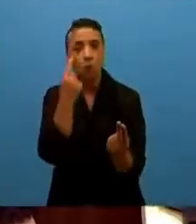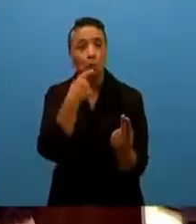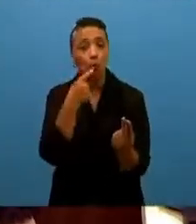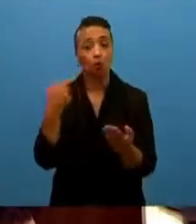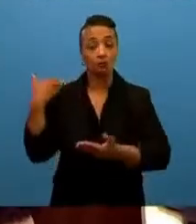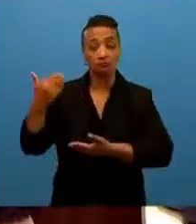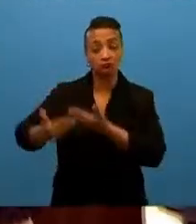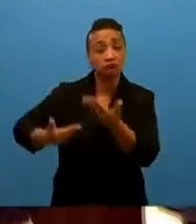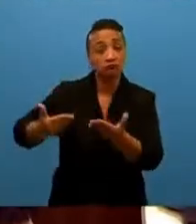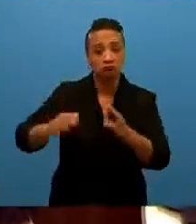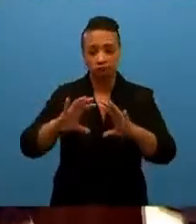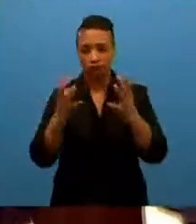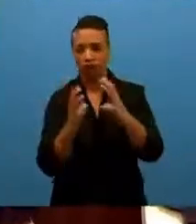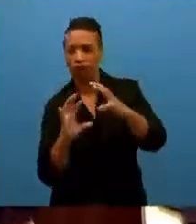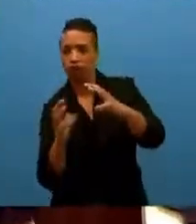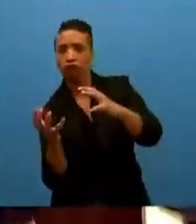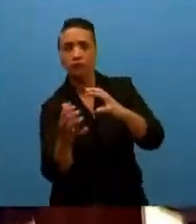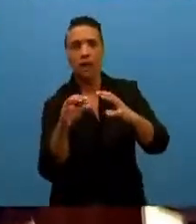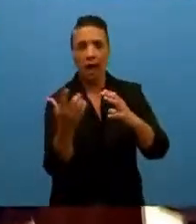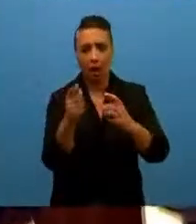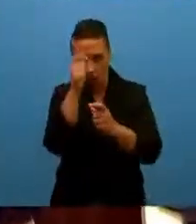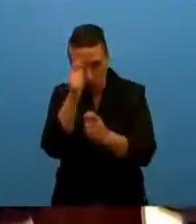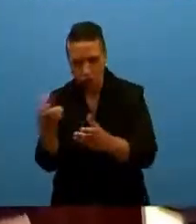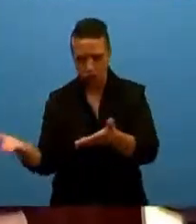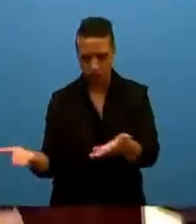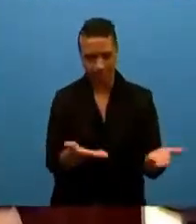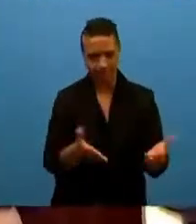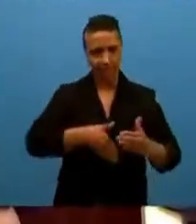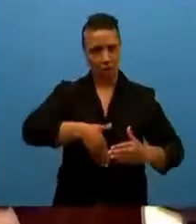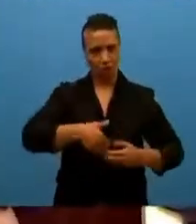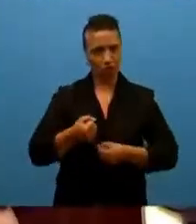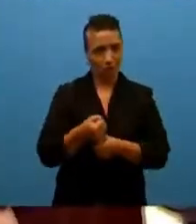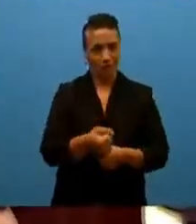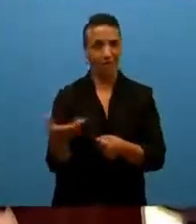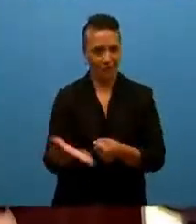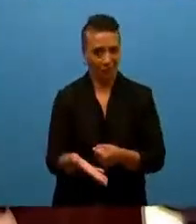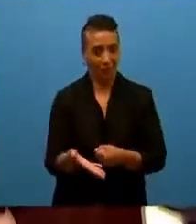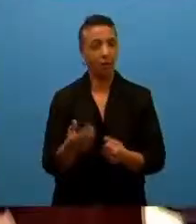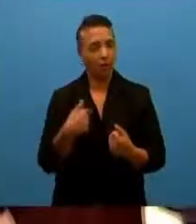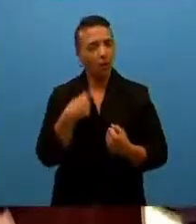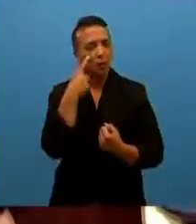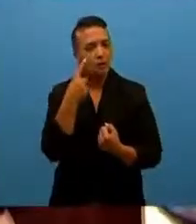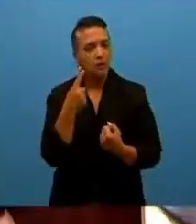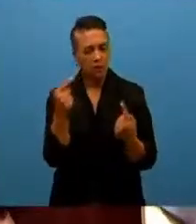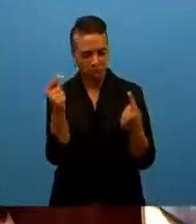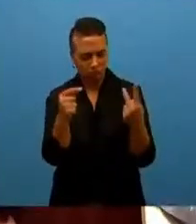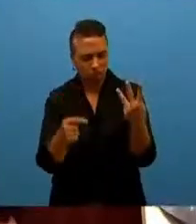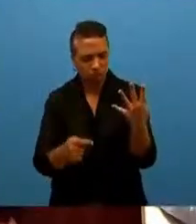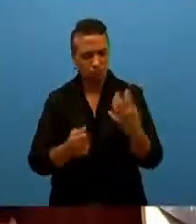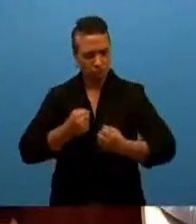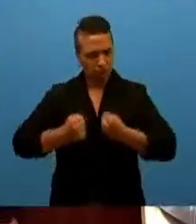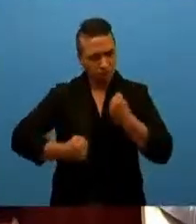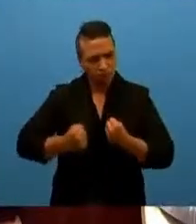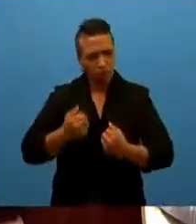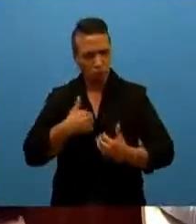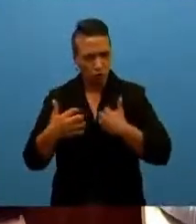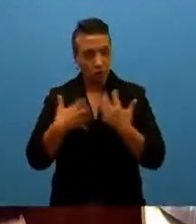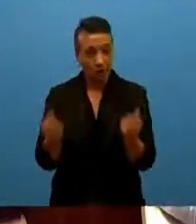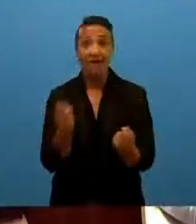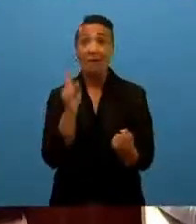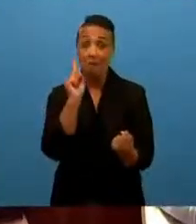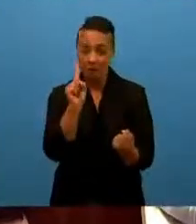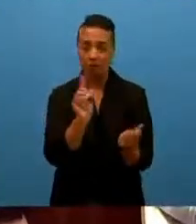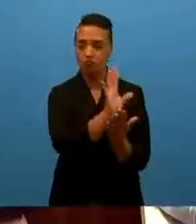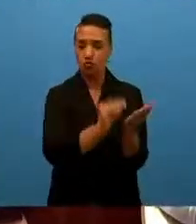existing regional accreditation processes. Despite these concerns, we believe that the report can still serve as